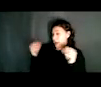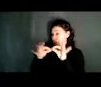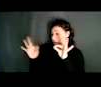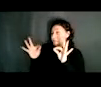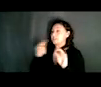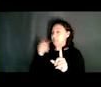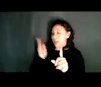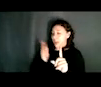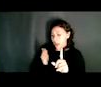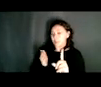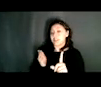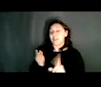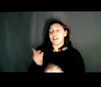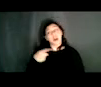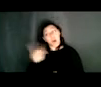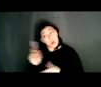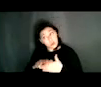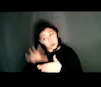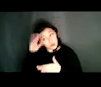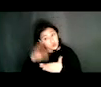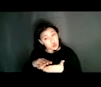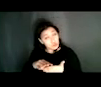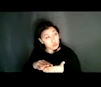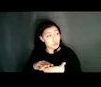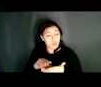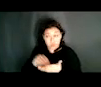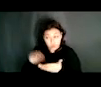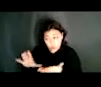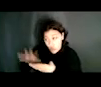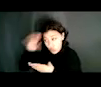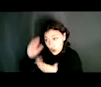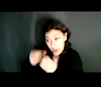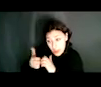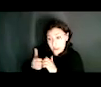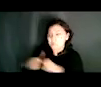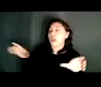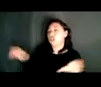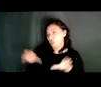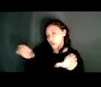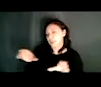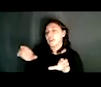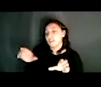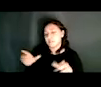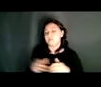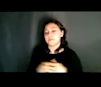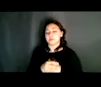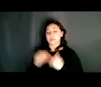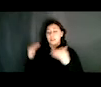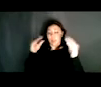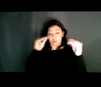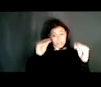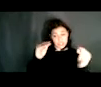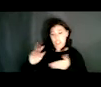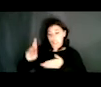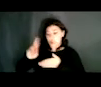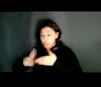and research, of course, are central to our goals. And those goals are to rigorously prepare a diverse group of public health leaders,